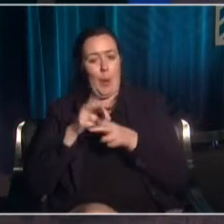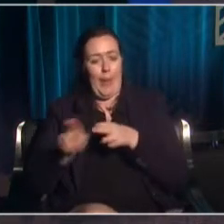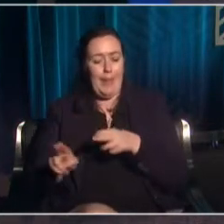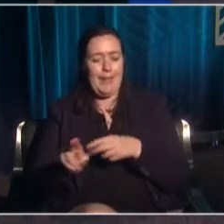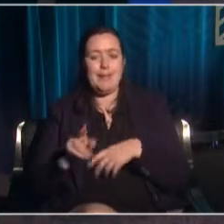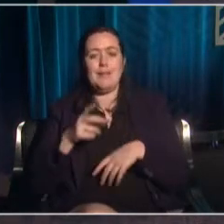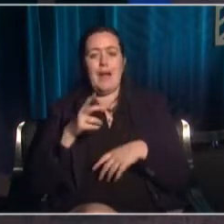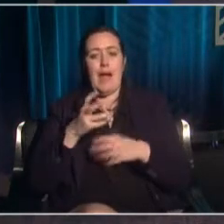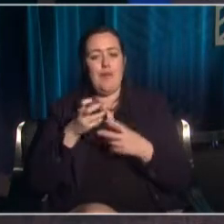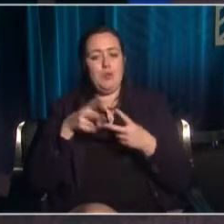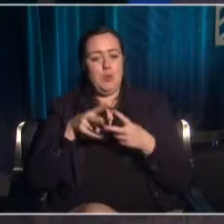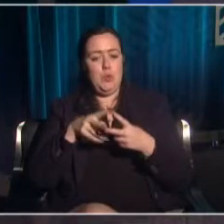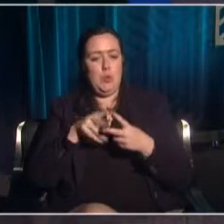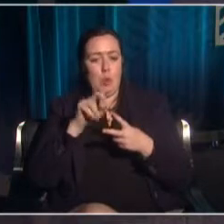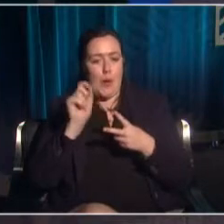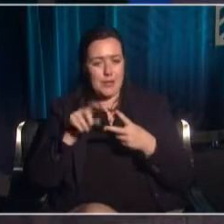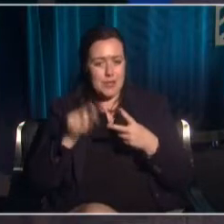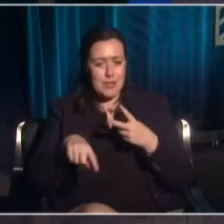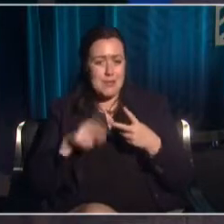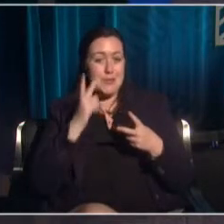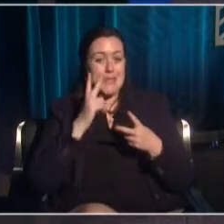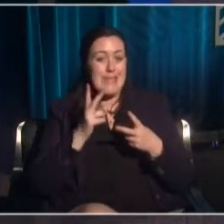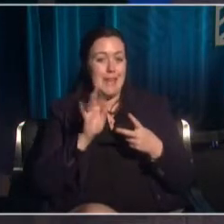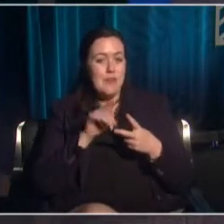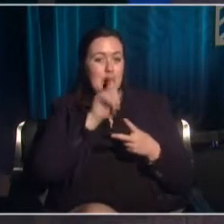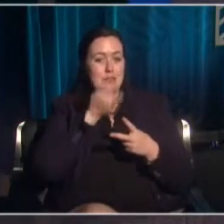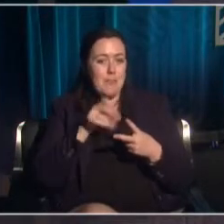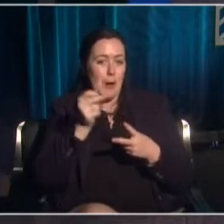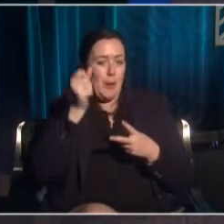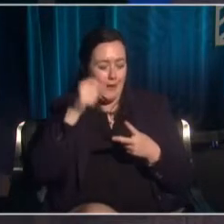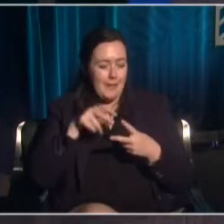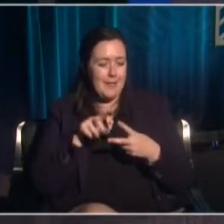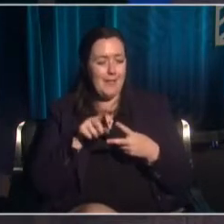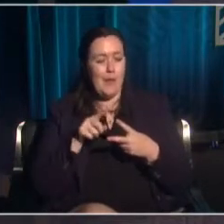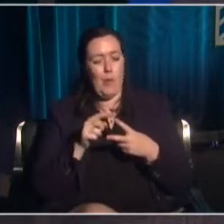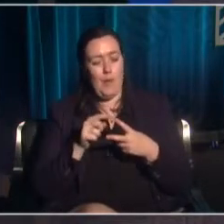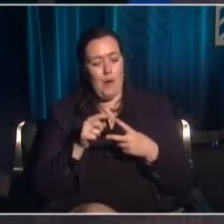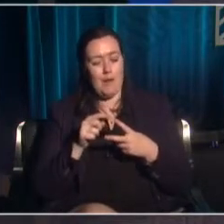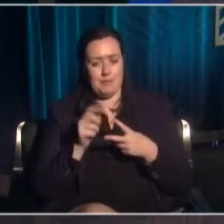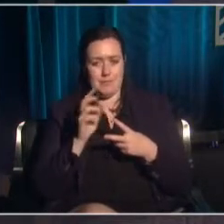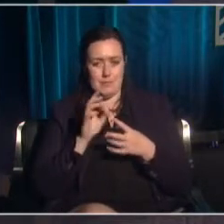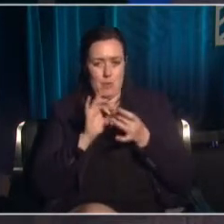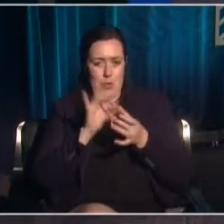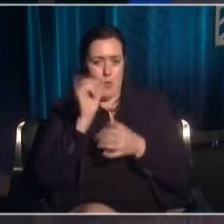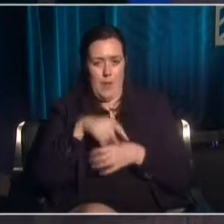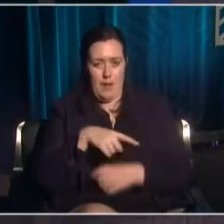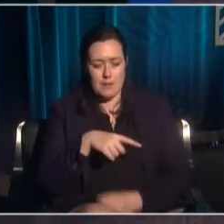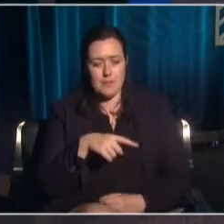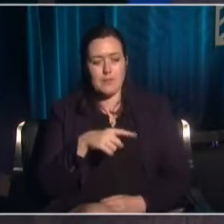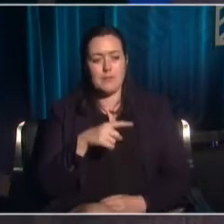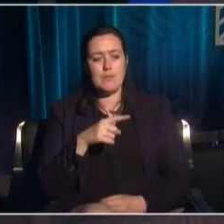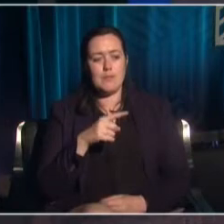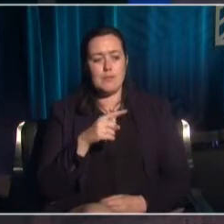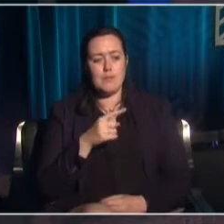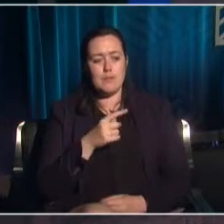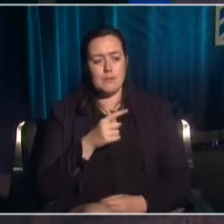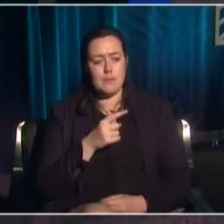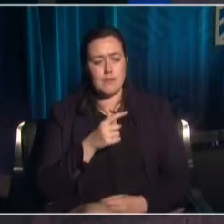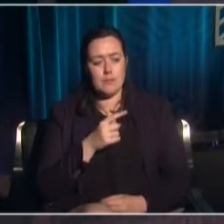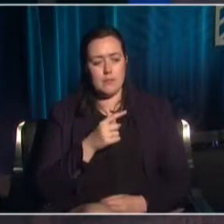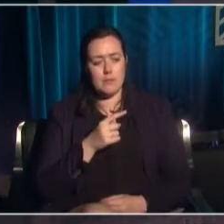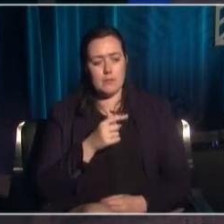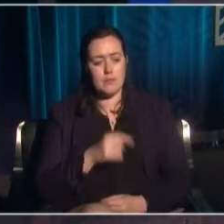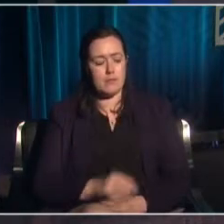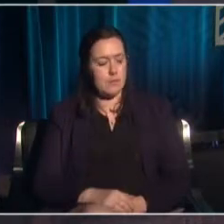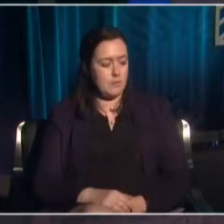quickly you can tackle them, because one gets just at that, asking how do